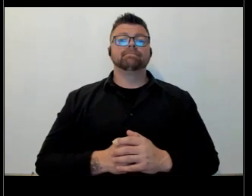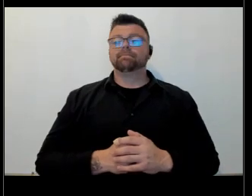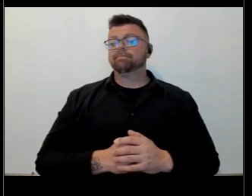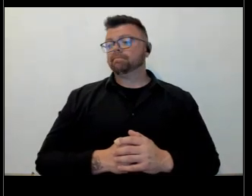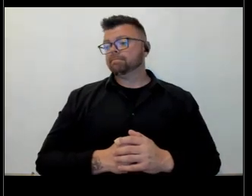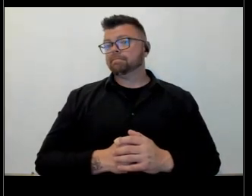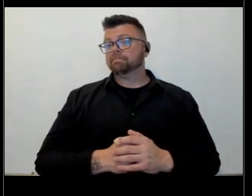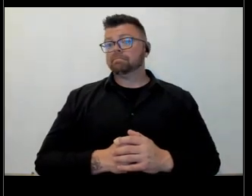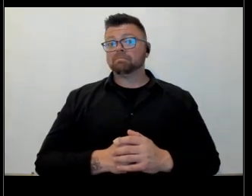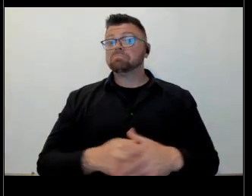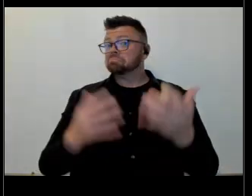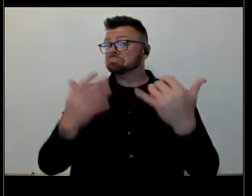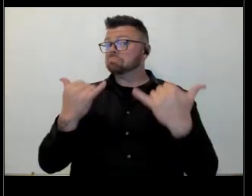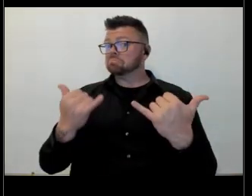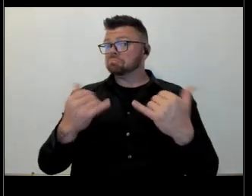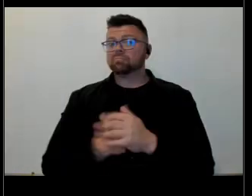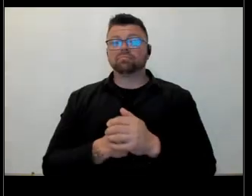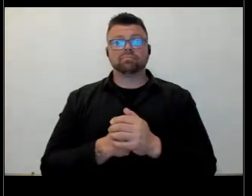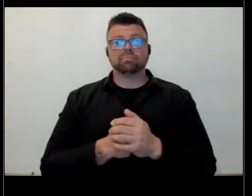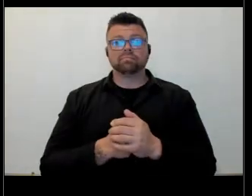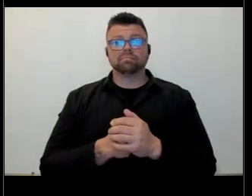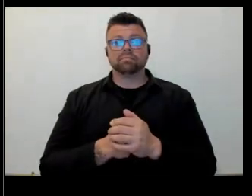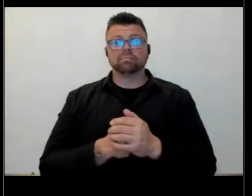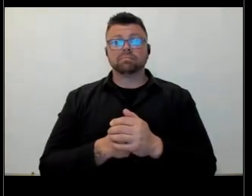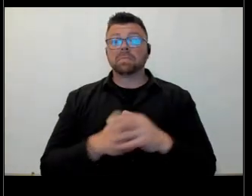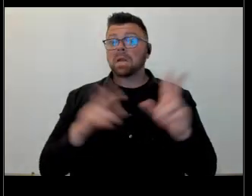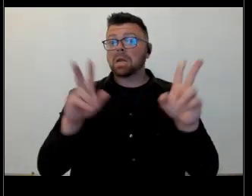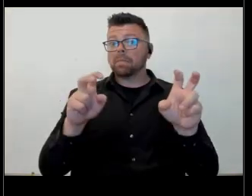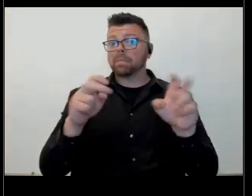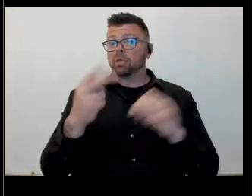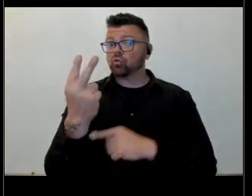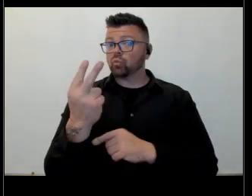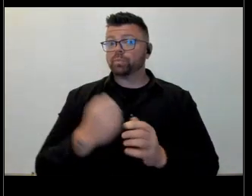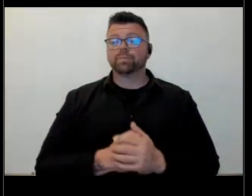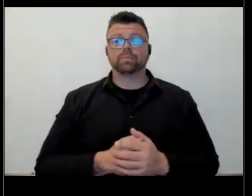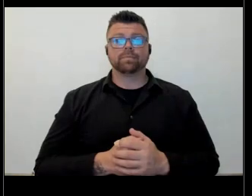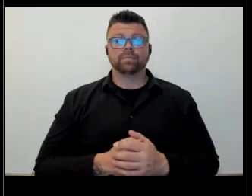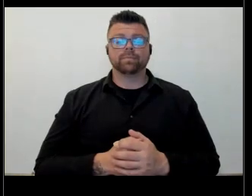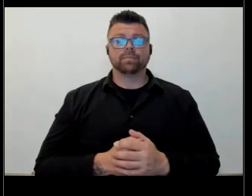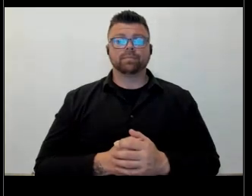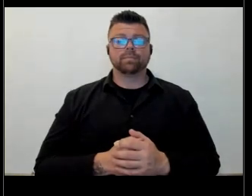And with that, it's going to take us into topic 2,